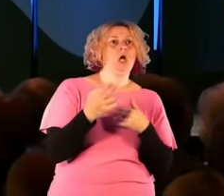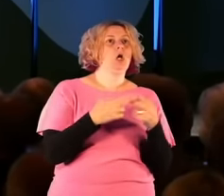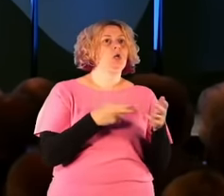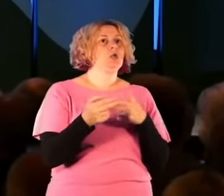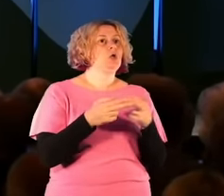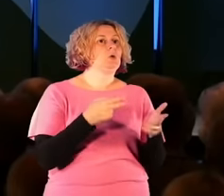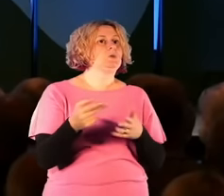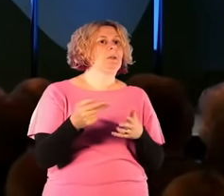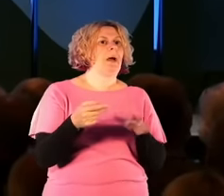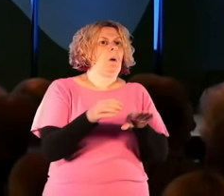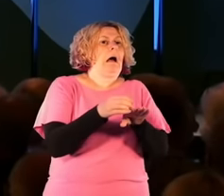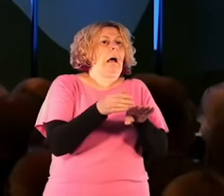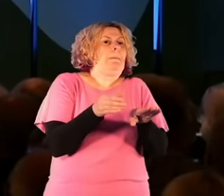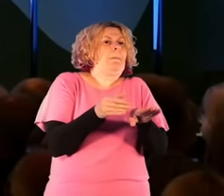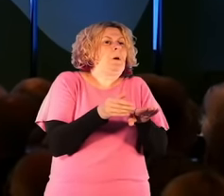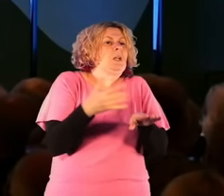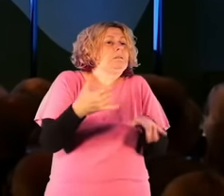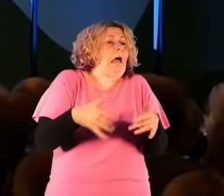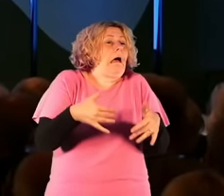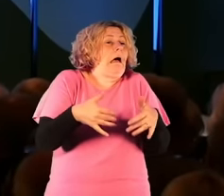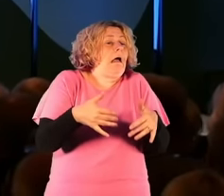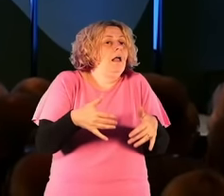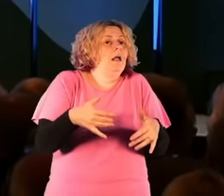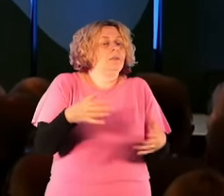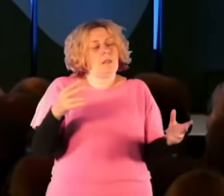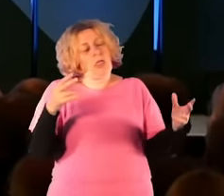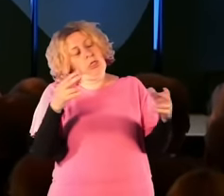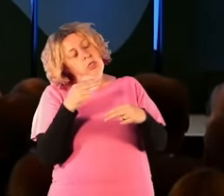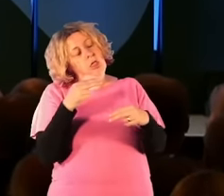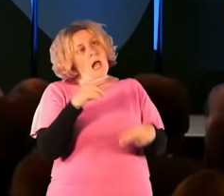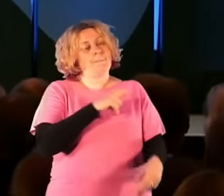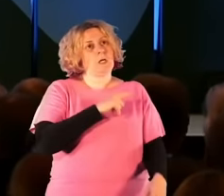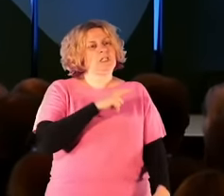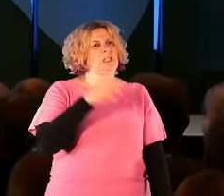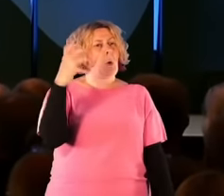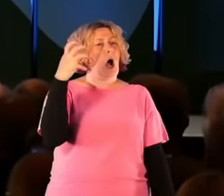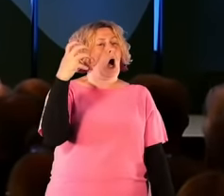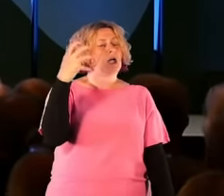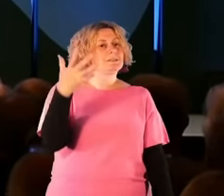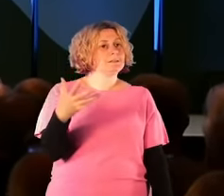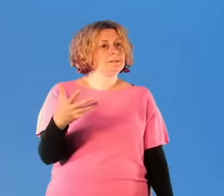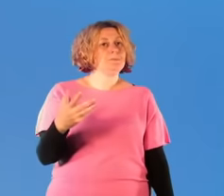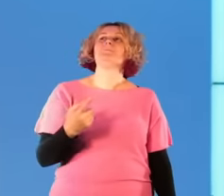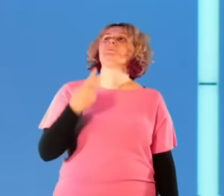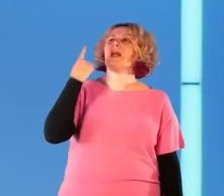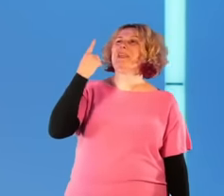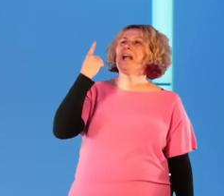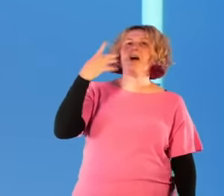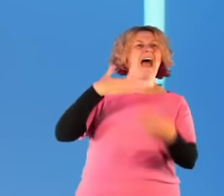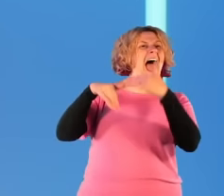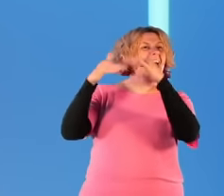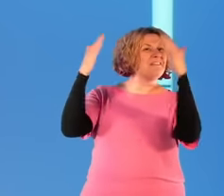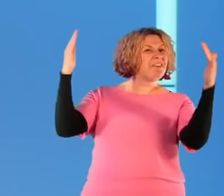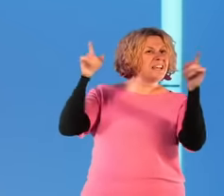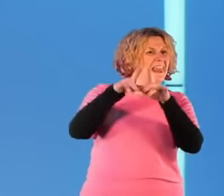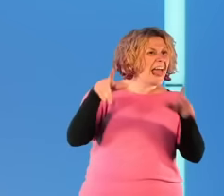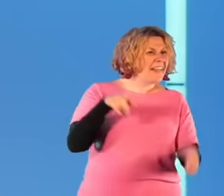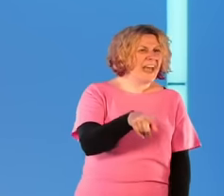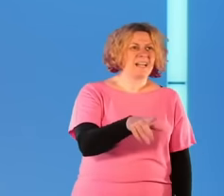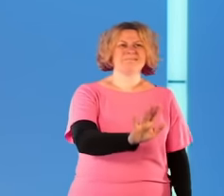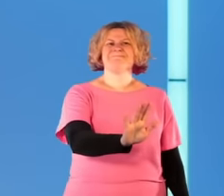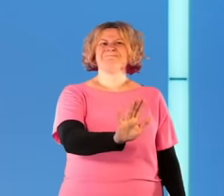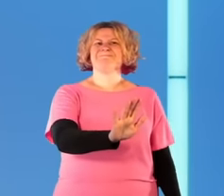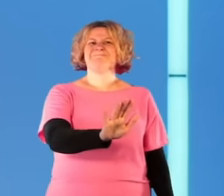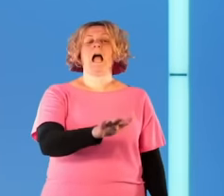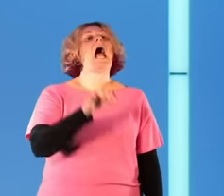of their bunions and then they go back to sleep again. And you think of heaven like that. Well, stop thinking like that.